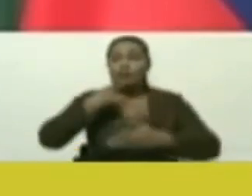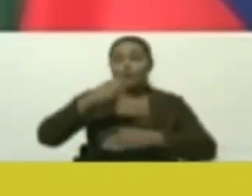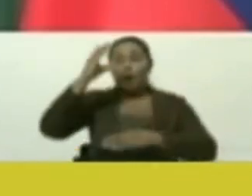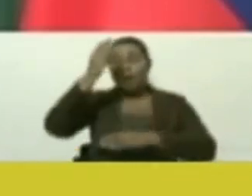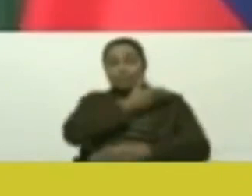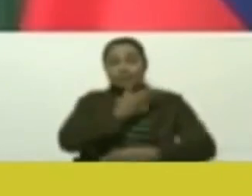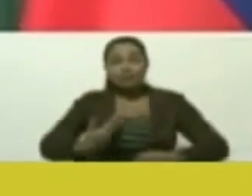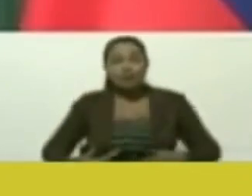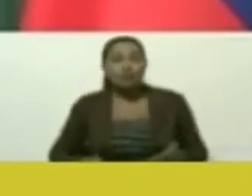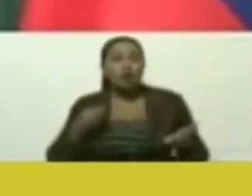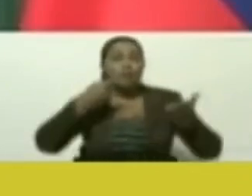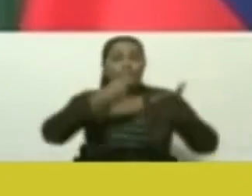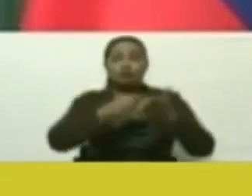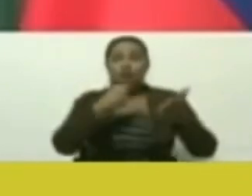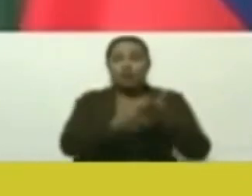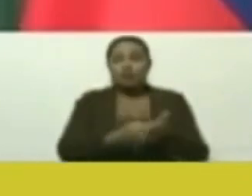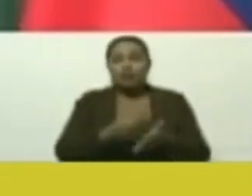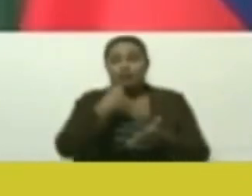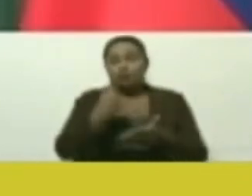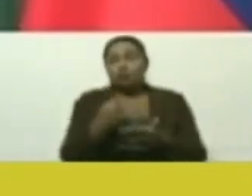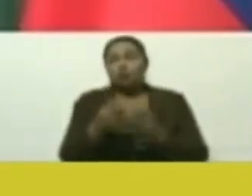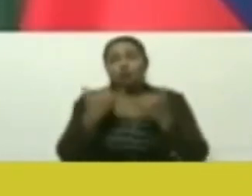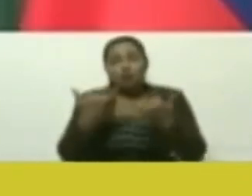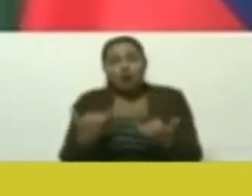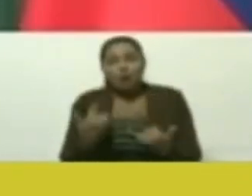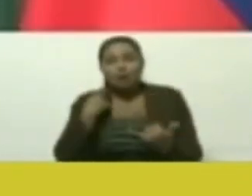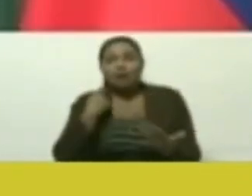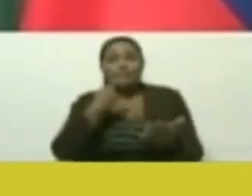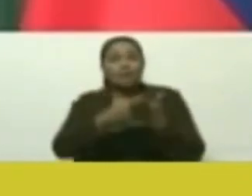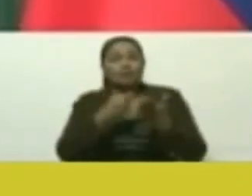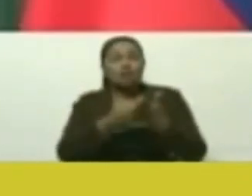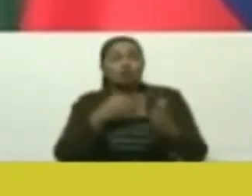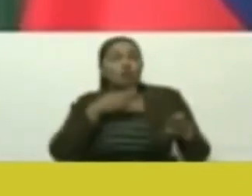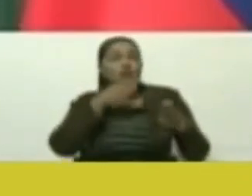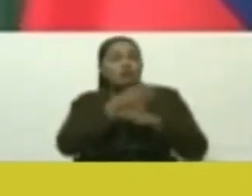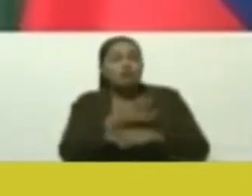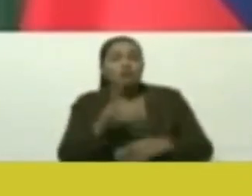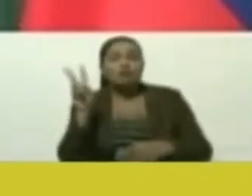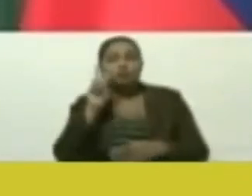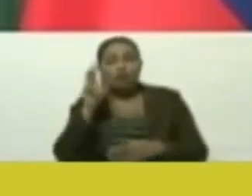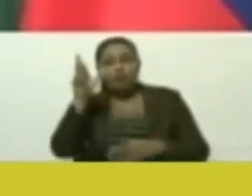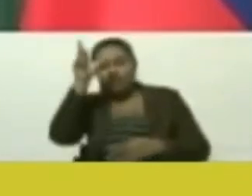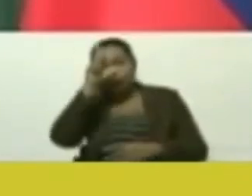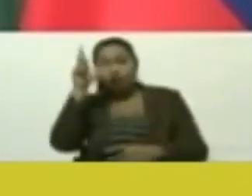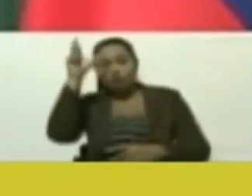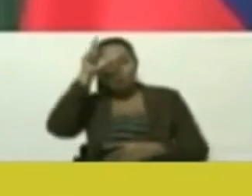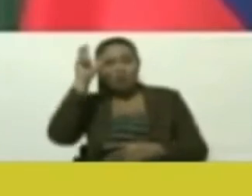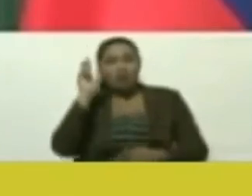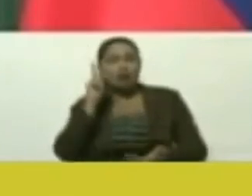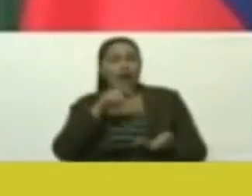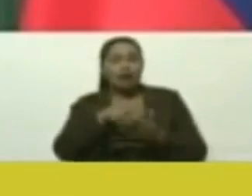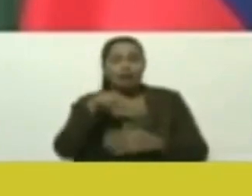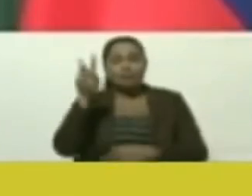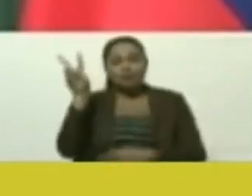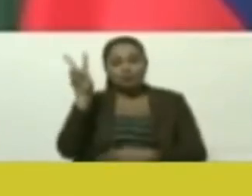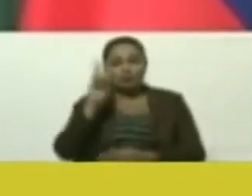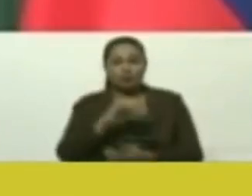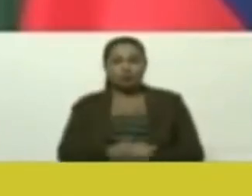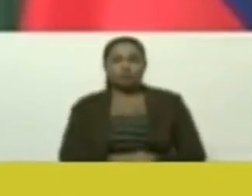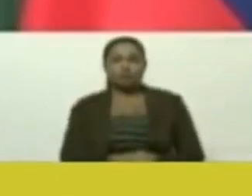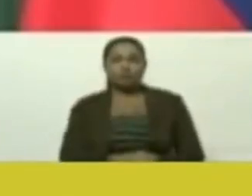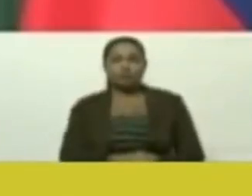I just said to the president and the investment people, that is the moment to invest in